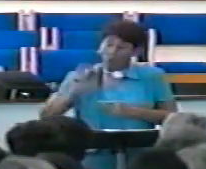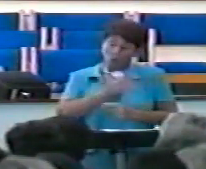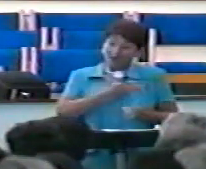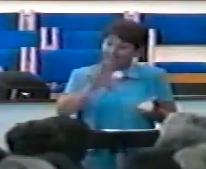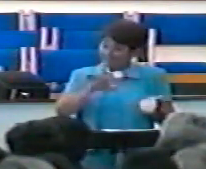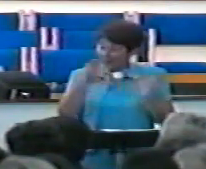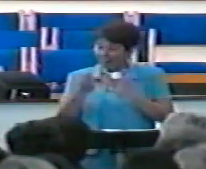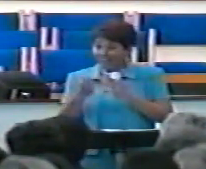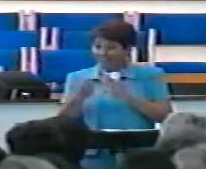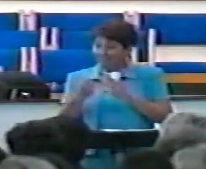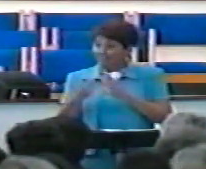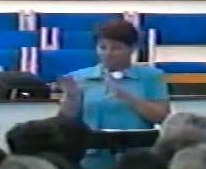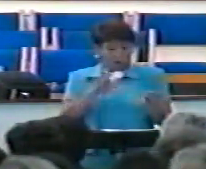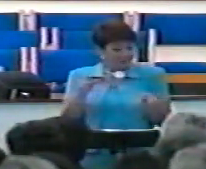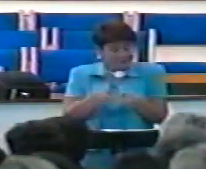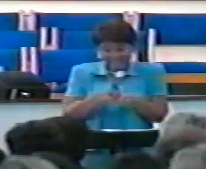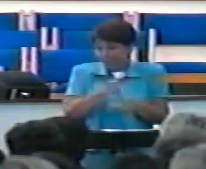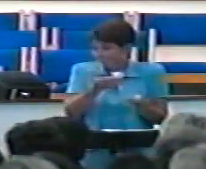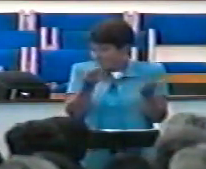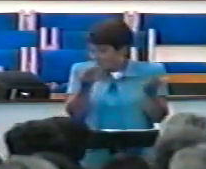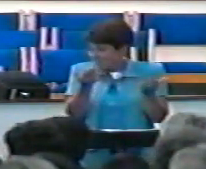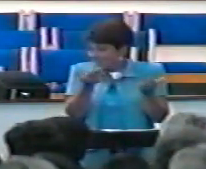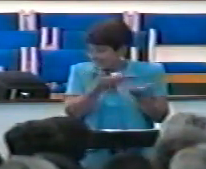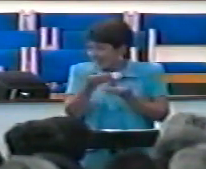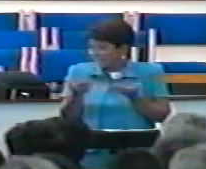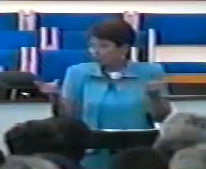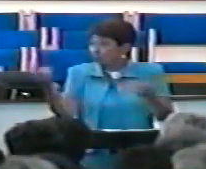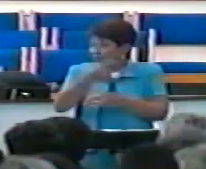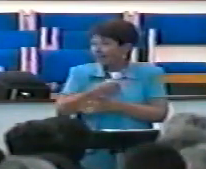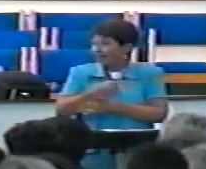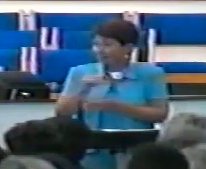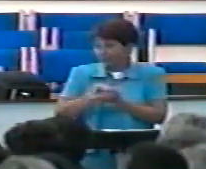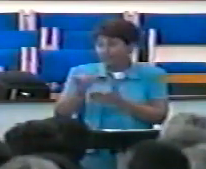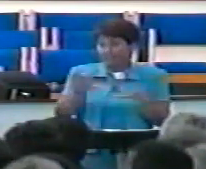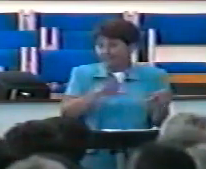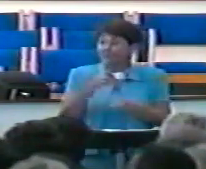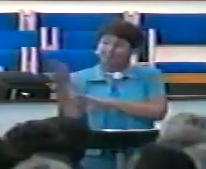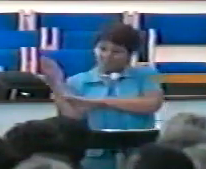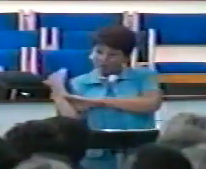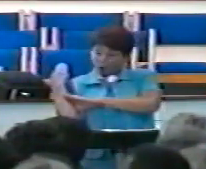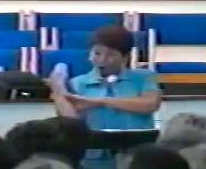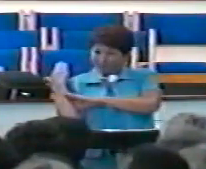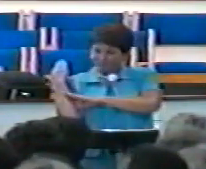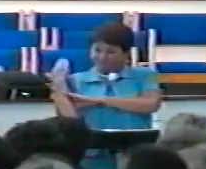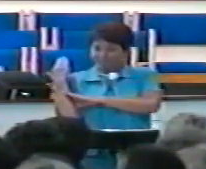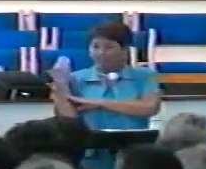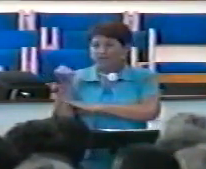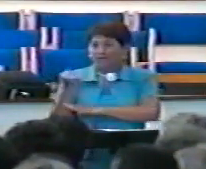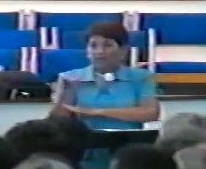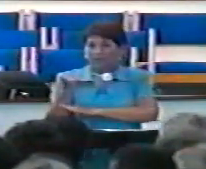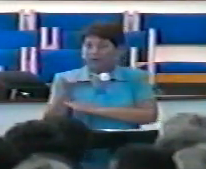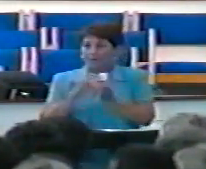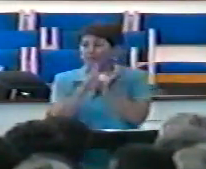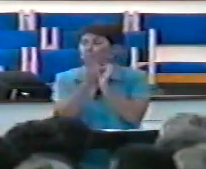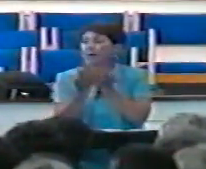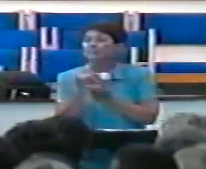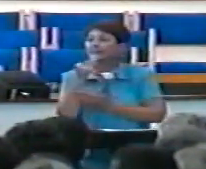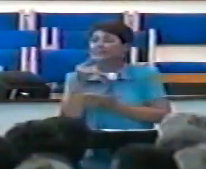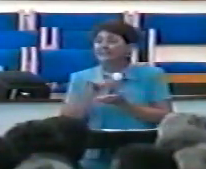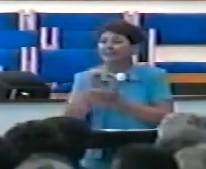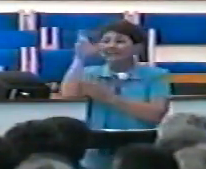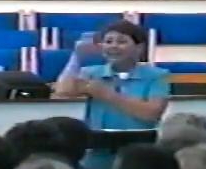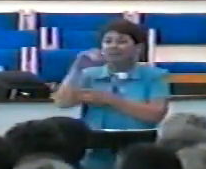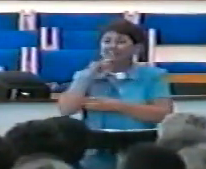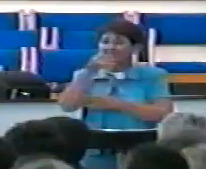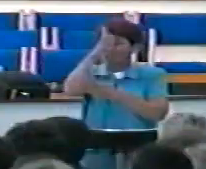able to set the captives free through the salvation that he offers to you and me. And the Bible says that the devil is the god of this world. As a matter